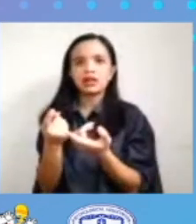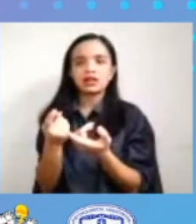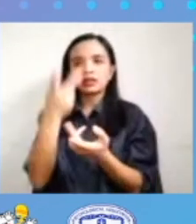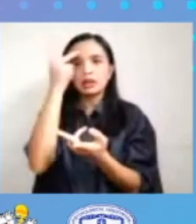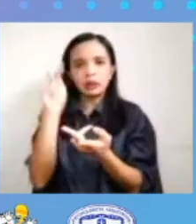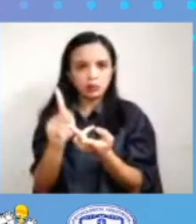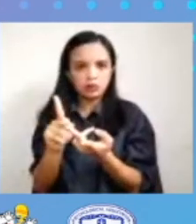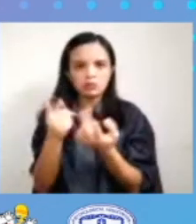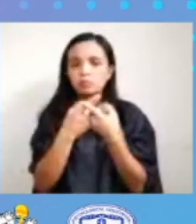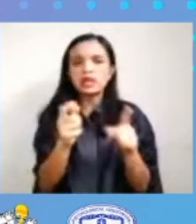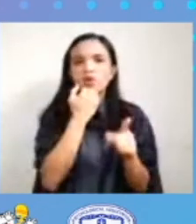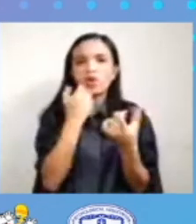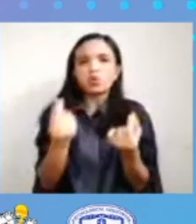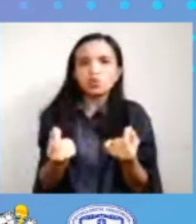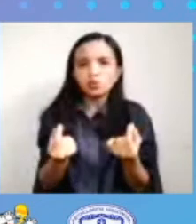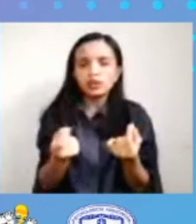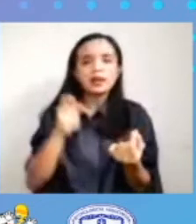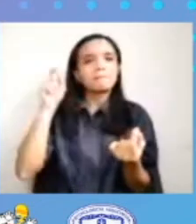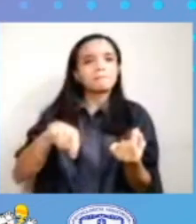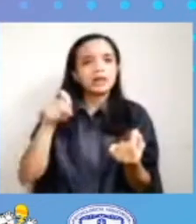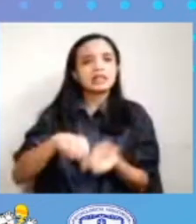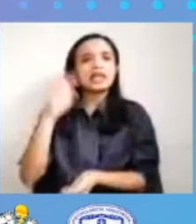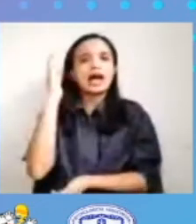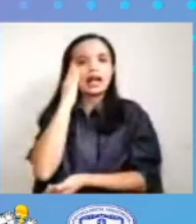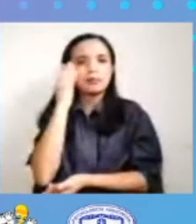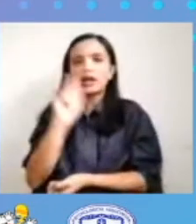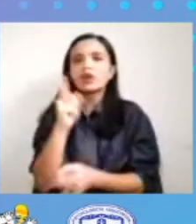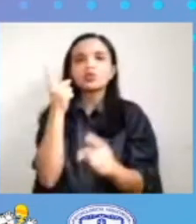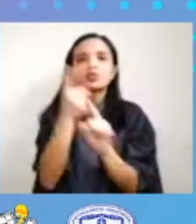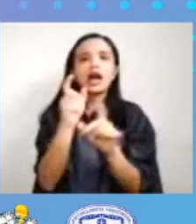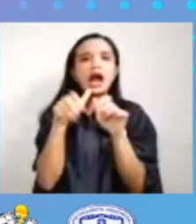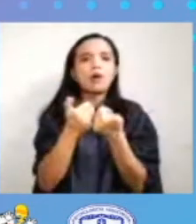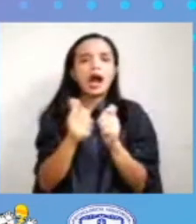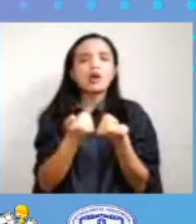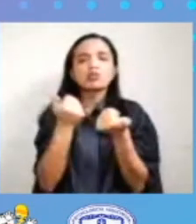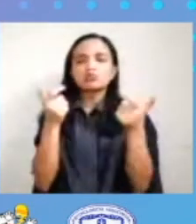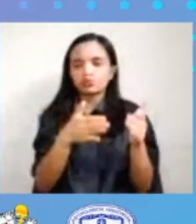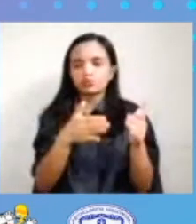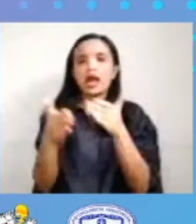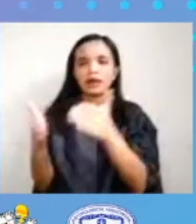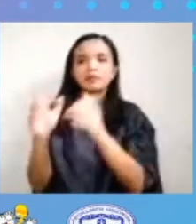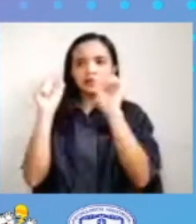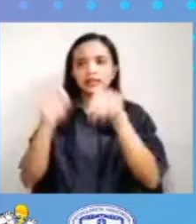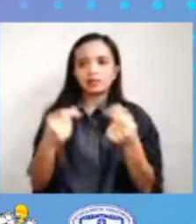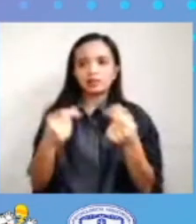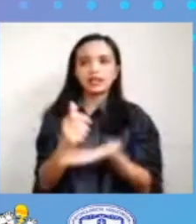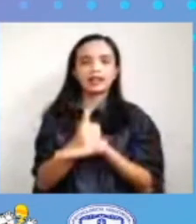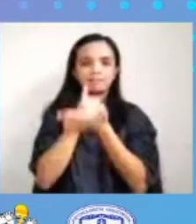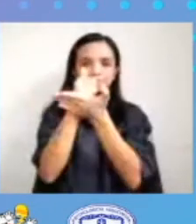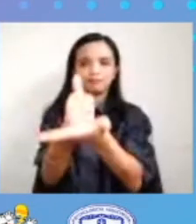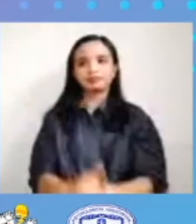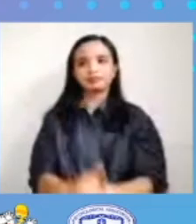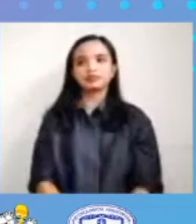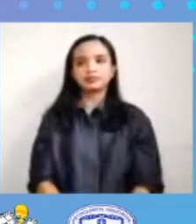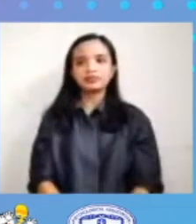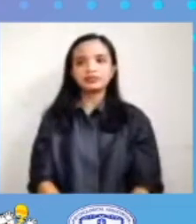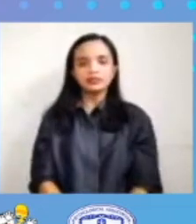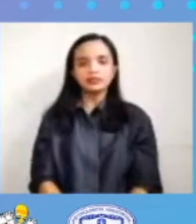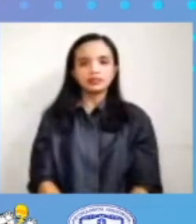Coach Julia? Actually, we would first recommend that you have to check your doctors. You have to get